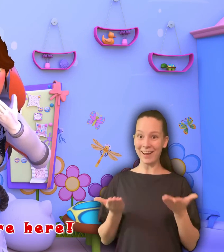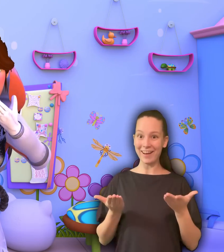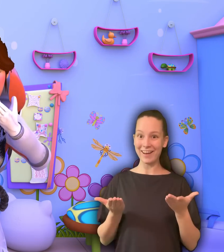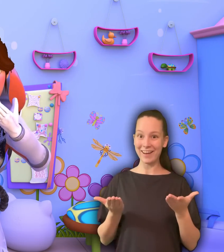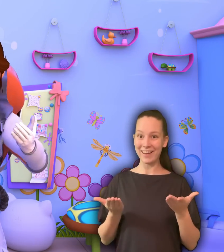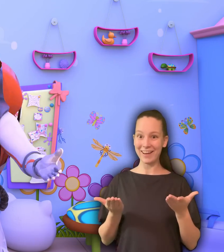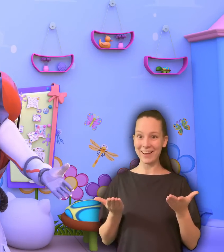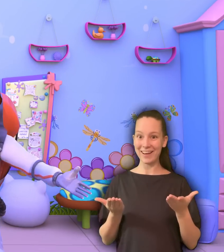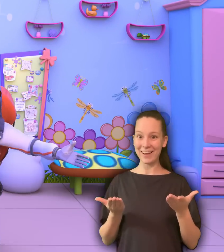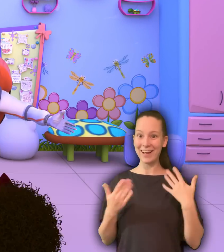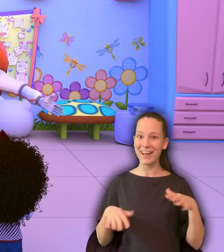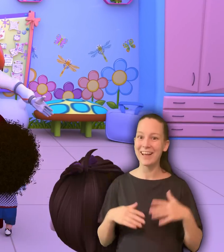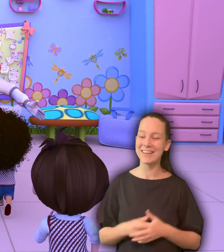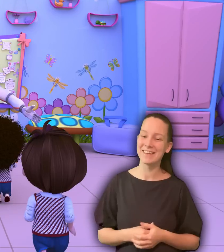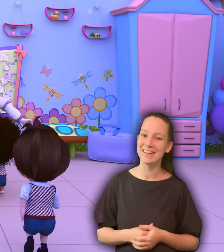are